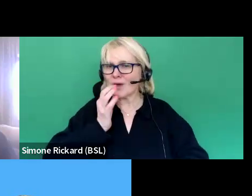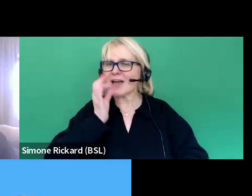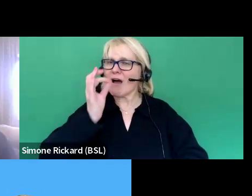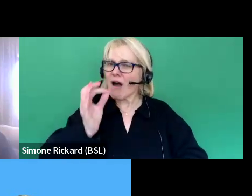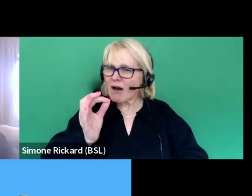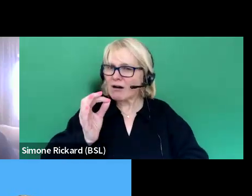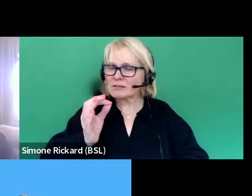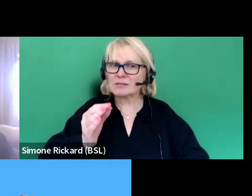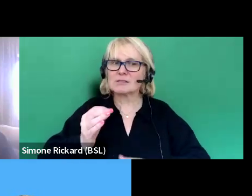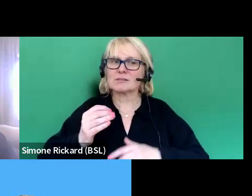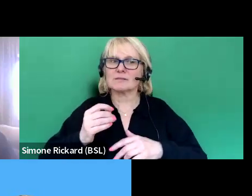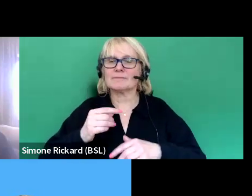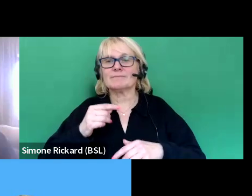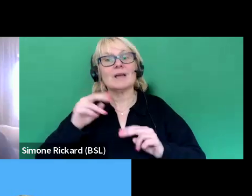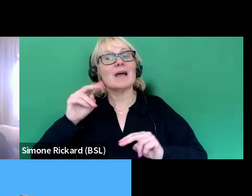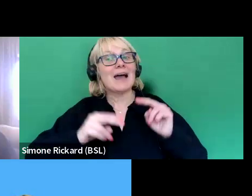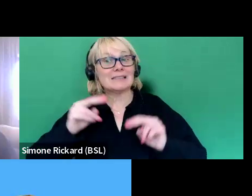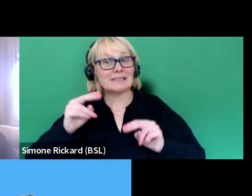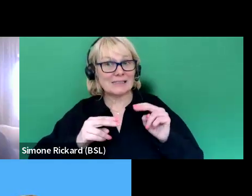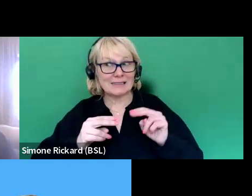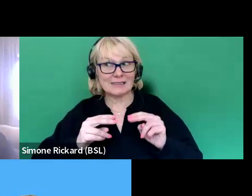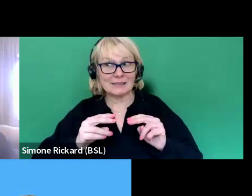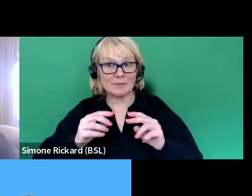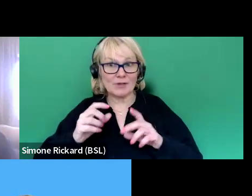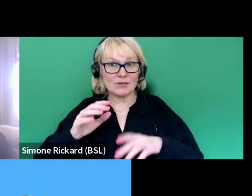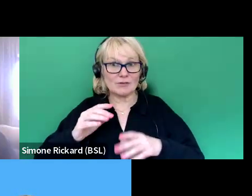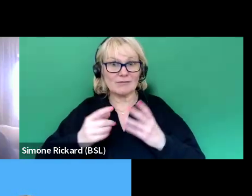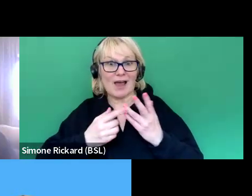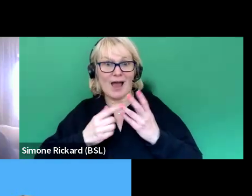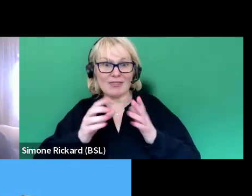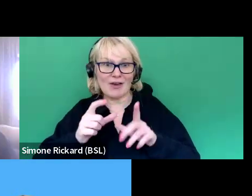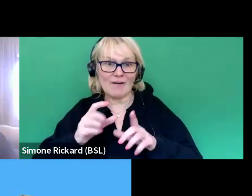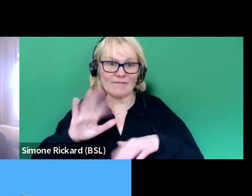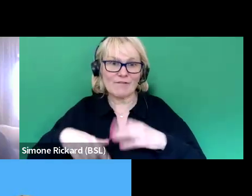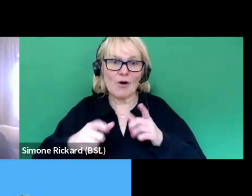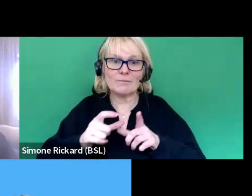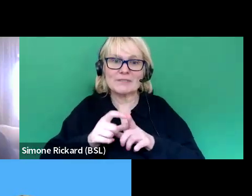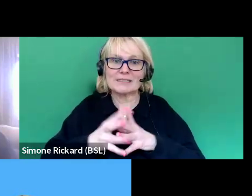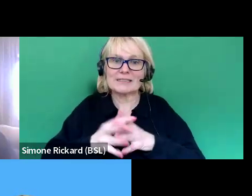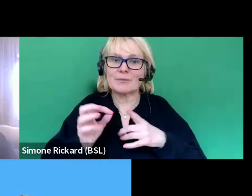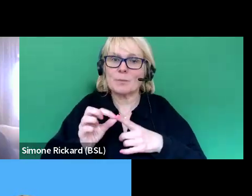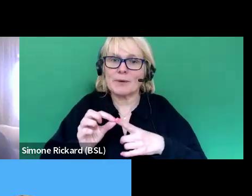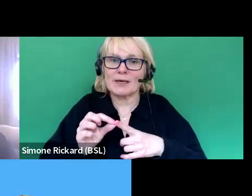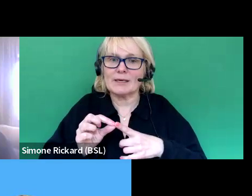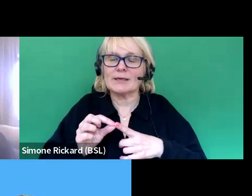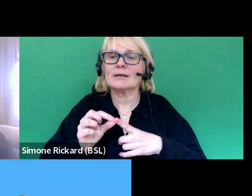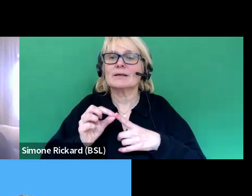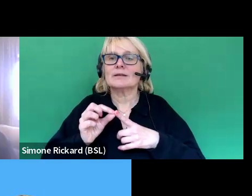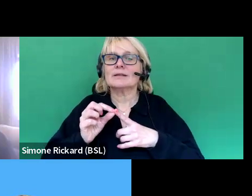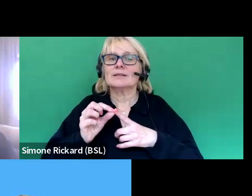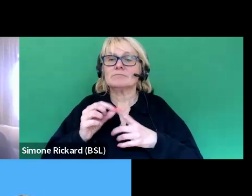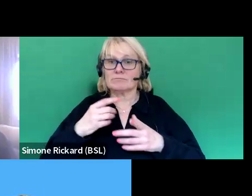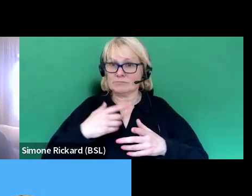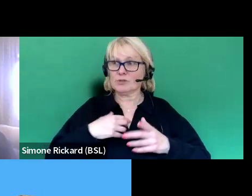know that these assessments are not like other ones from the DWP, so always ask for one. And at the same time, if you have an